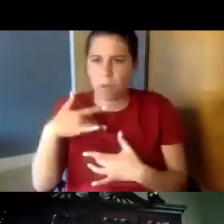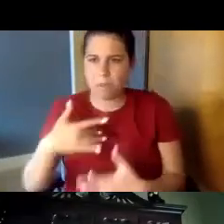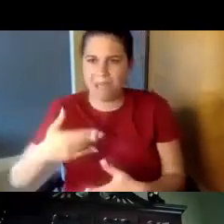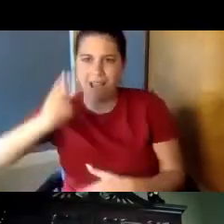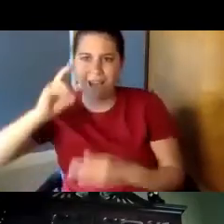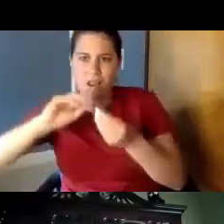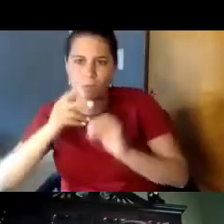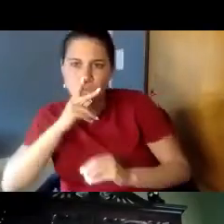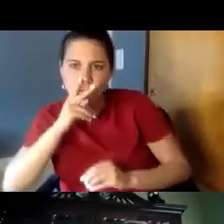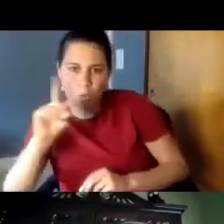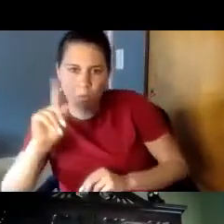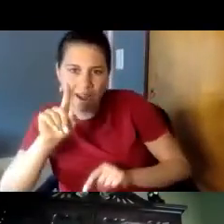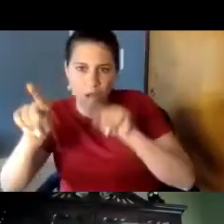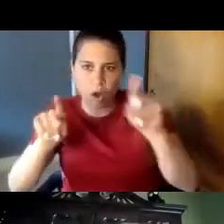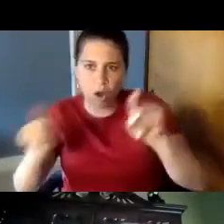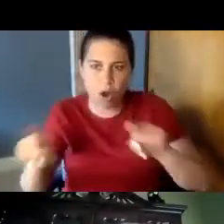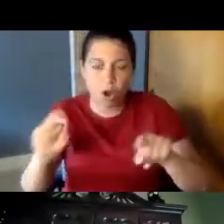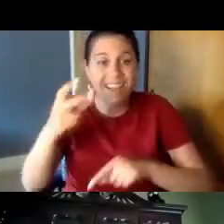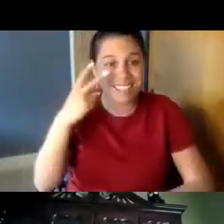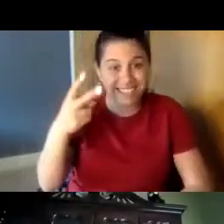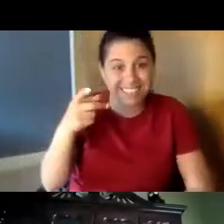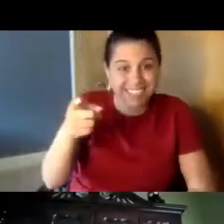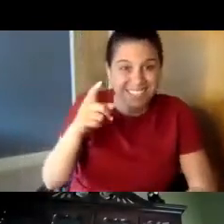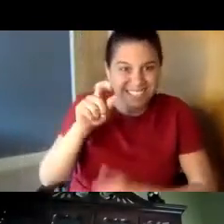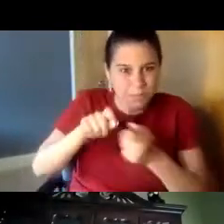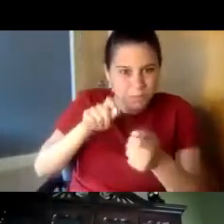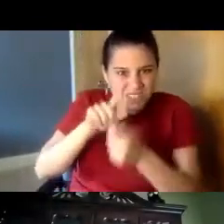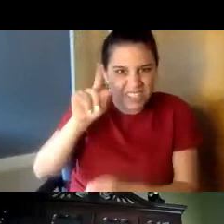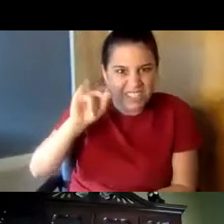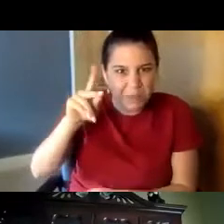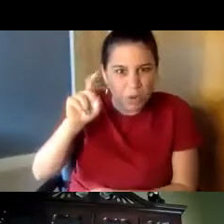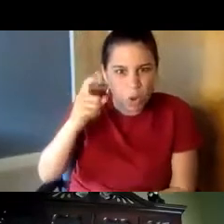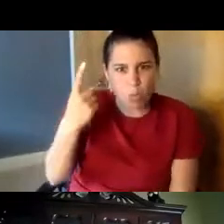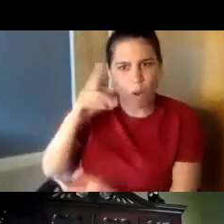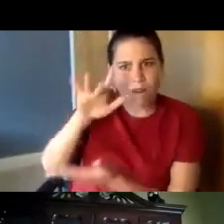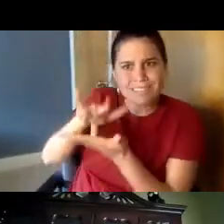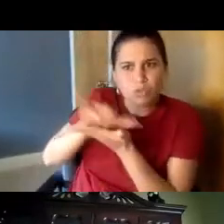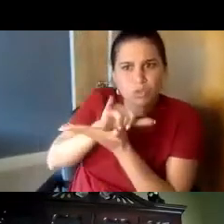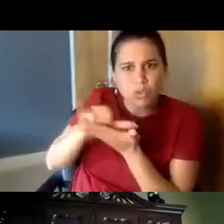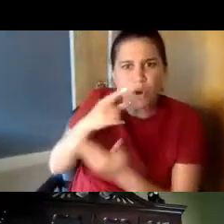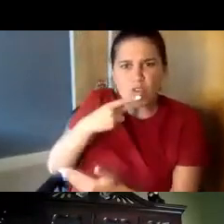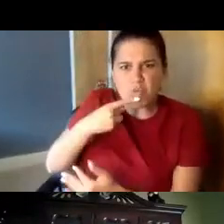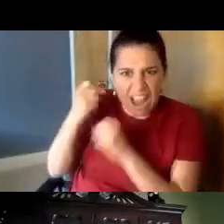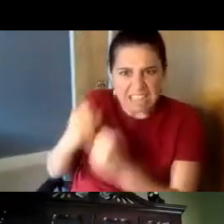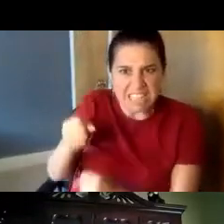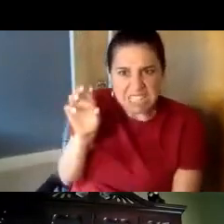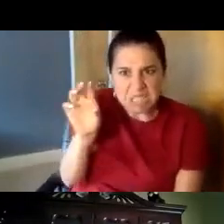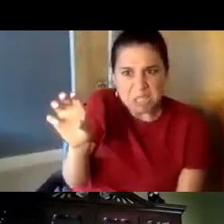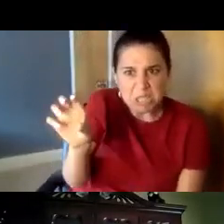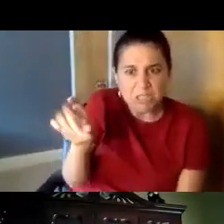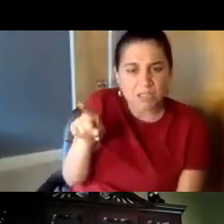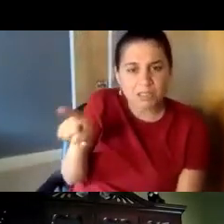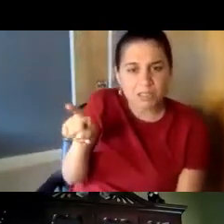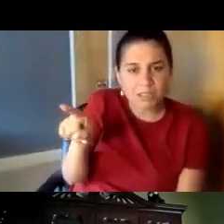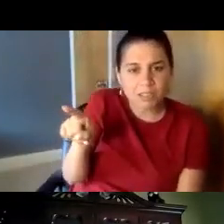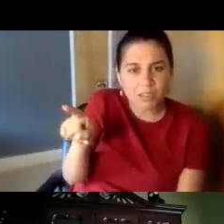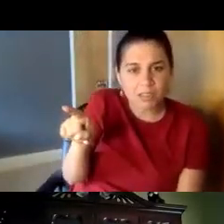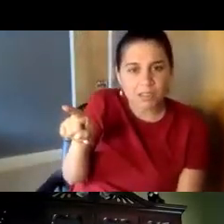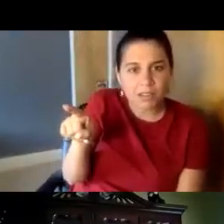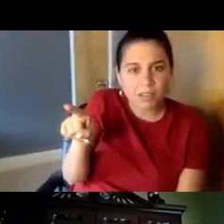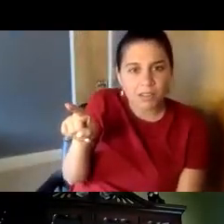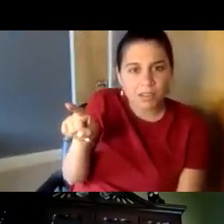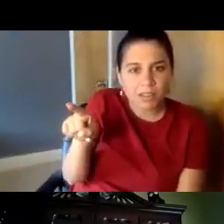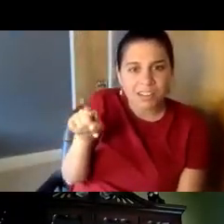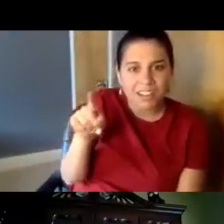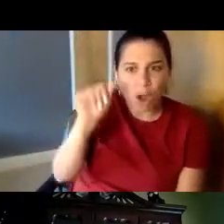occurring. And you can see constellations of zip codes like this one here in central New York, where a chain of zip codes in a row all have